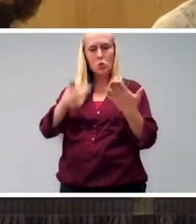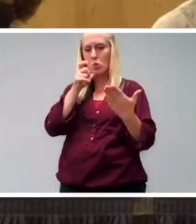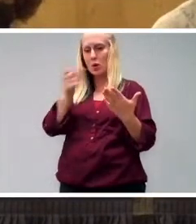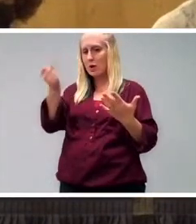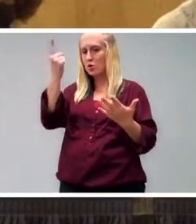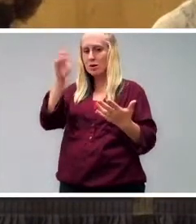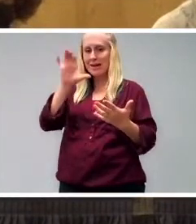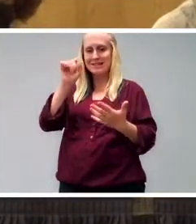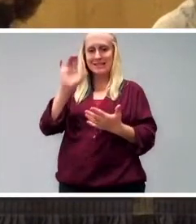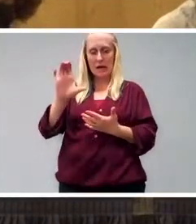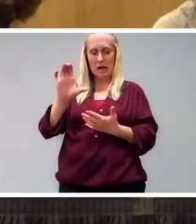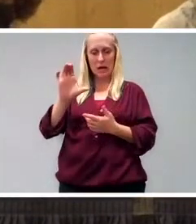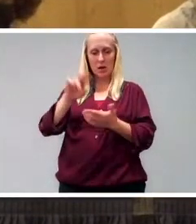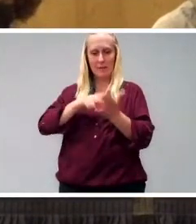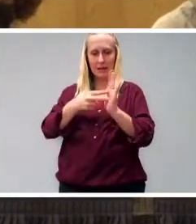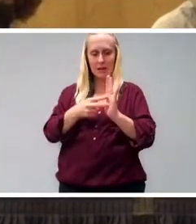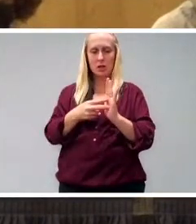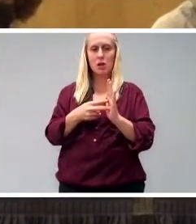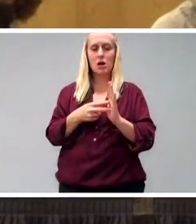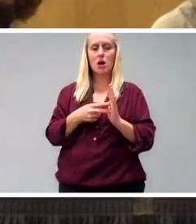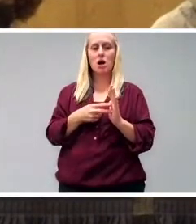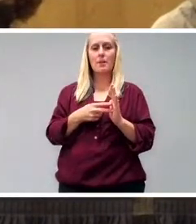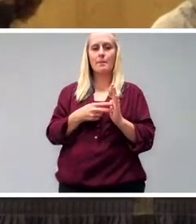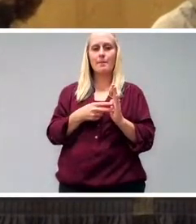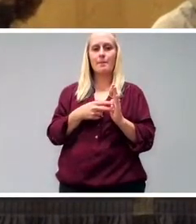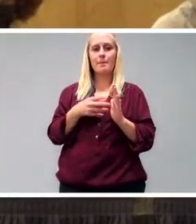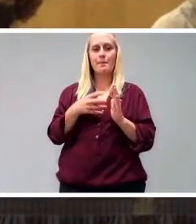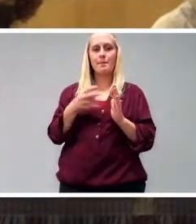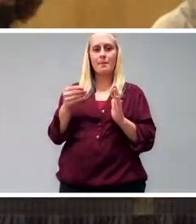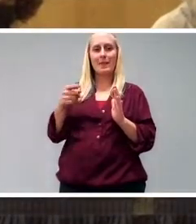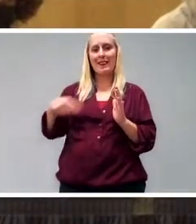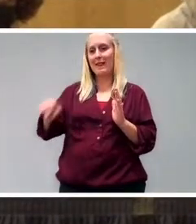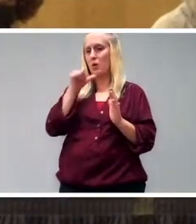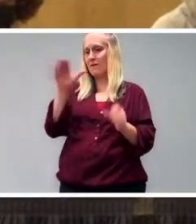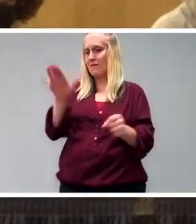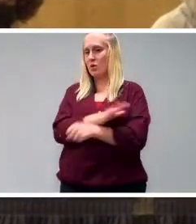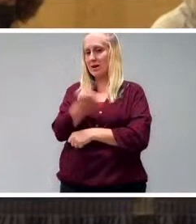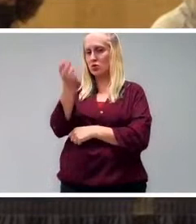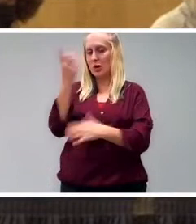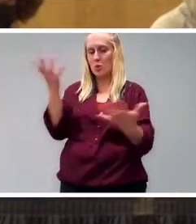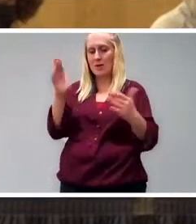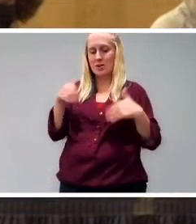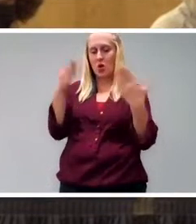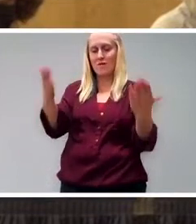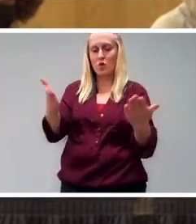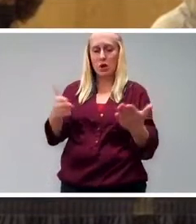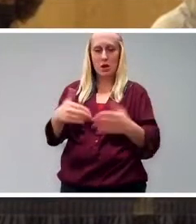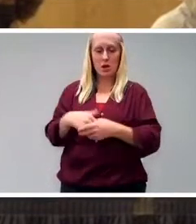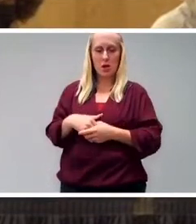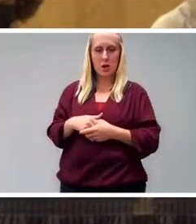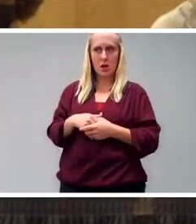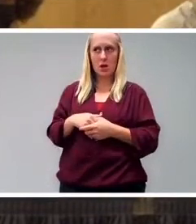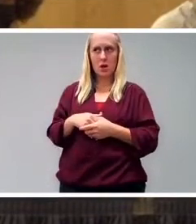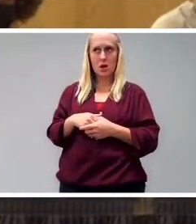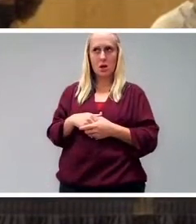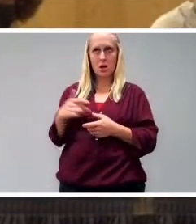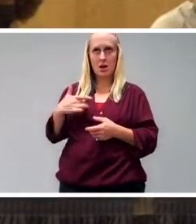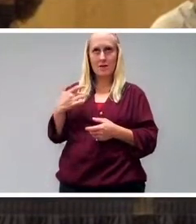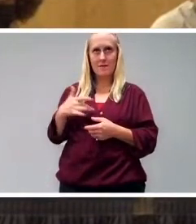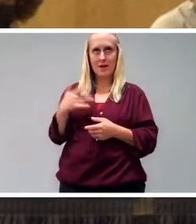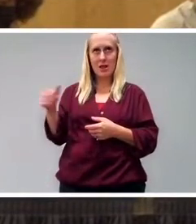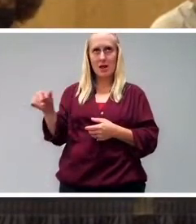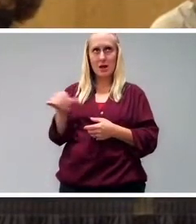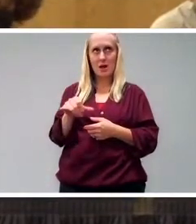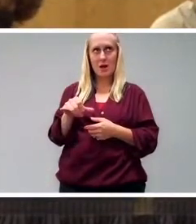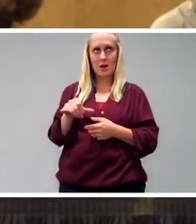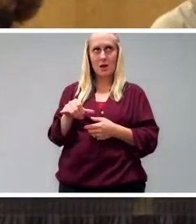is, and they don't really fully understand what it has to offer, so they kind of overlooked it, and I feel like CTEC is just